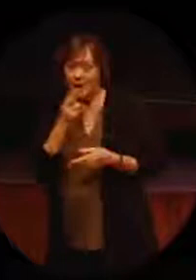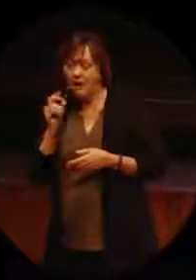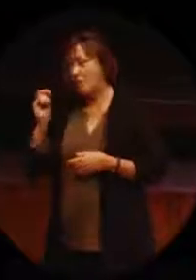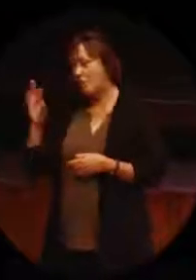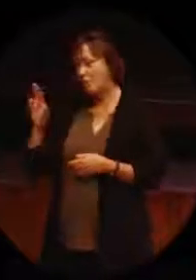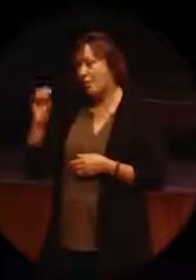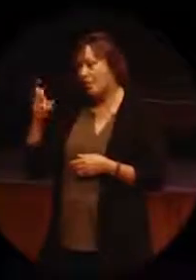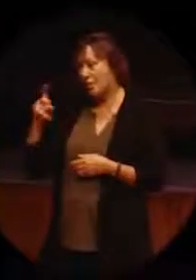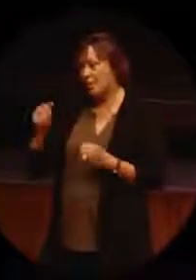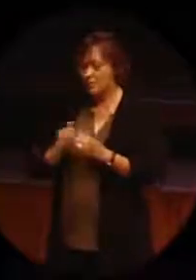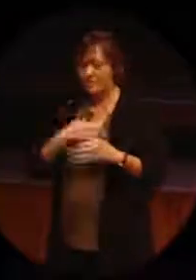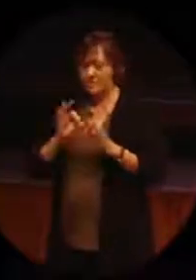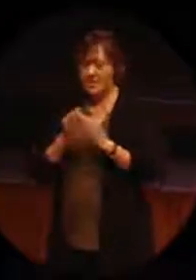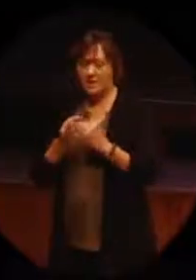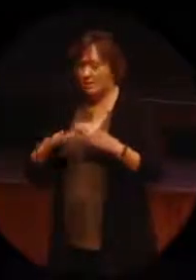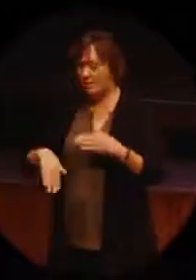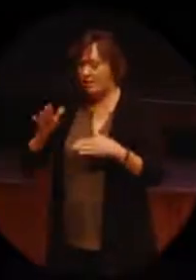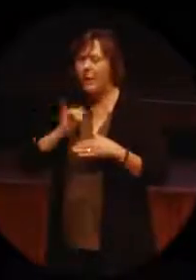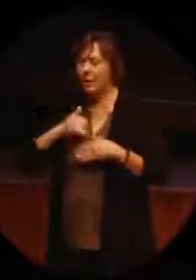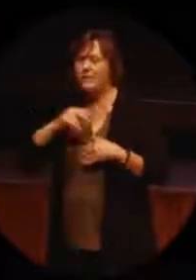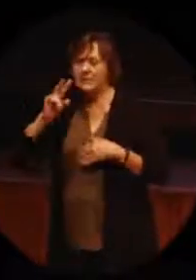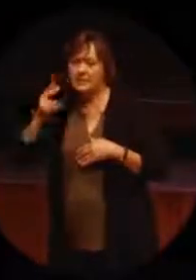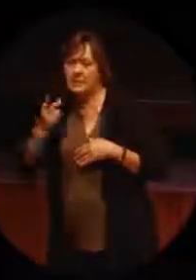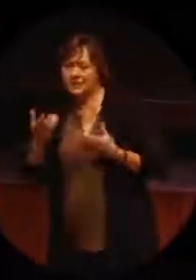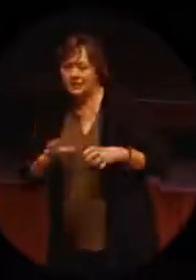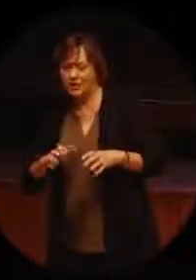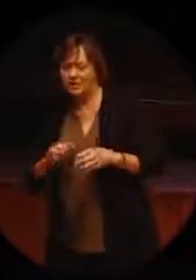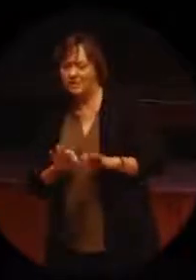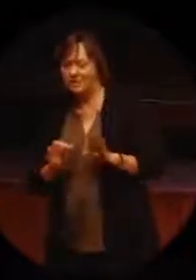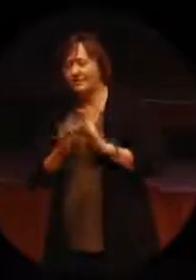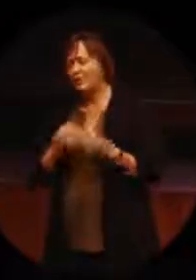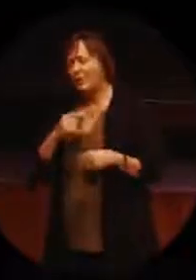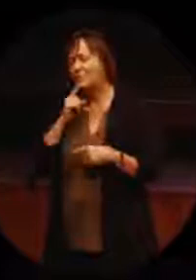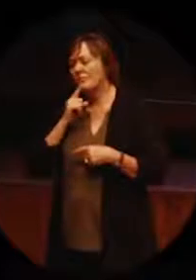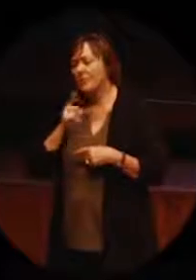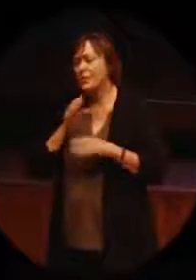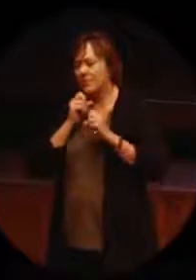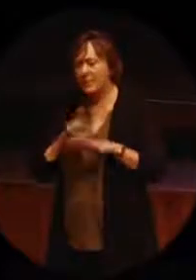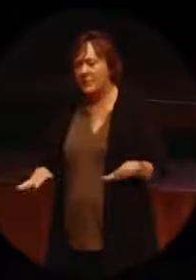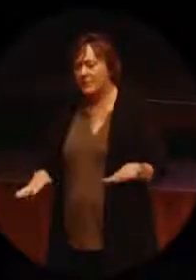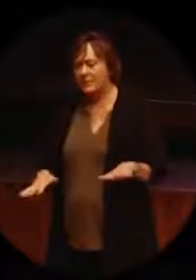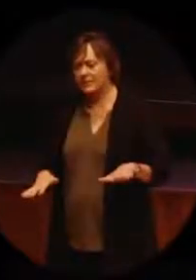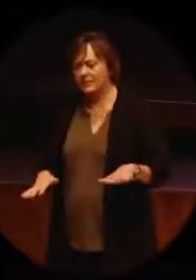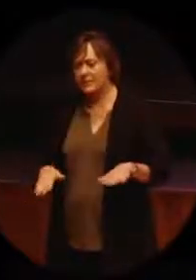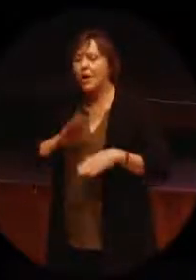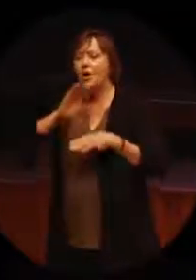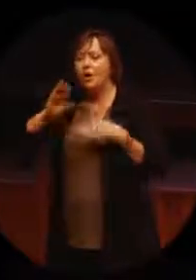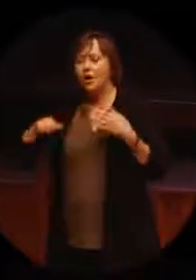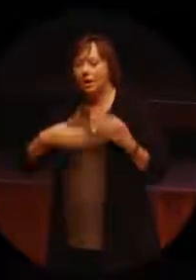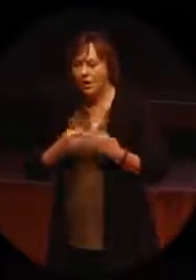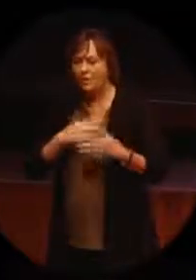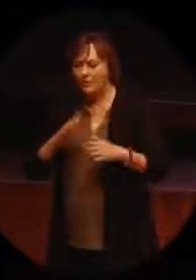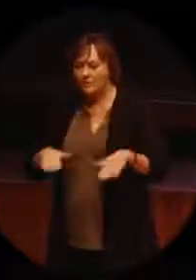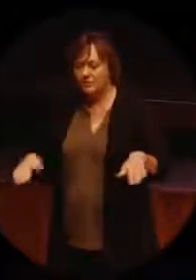or Oregon with my family, I have a second chance family. I'm one of those really blessed men.